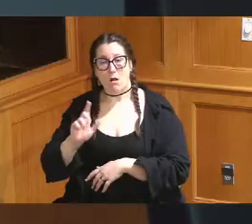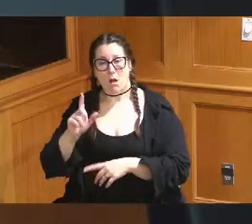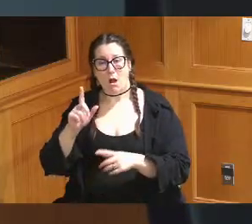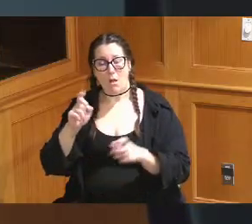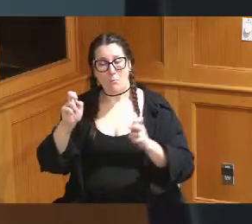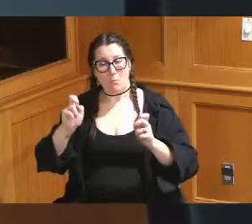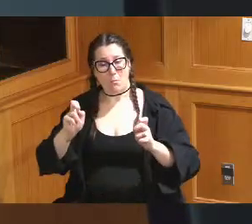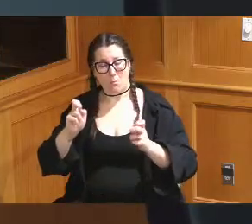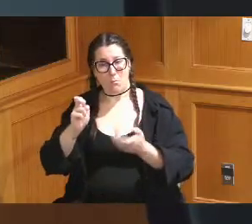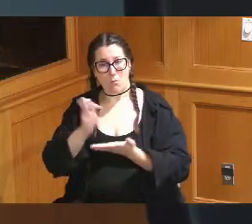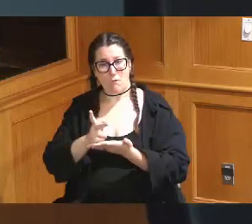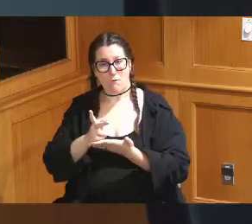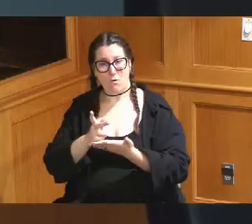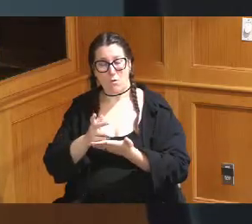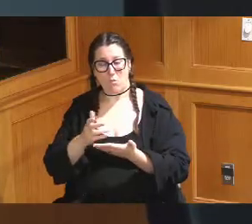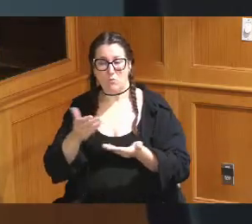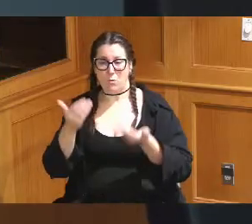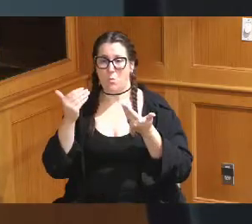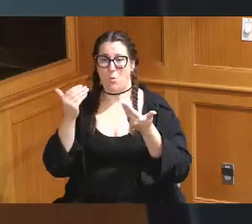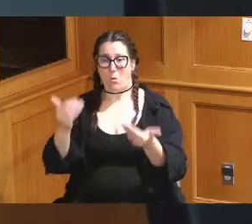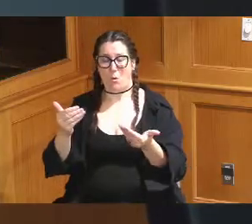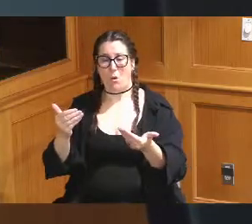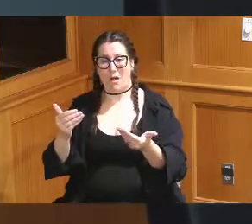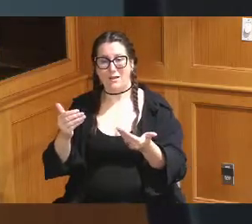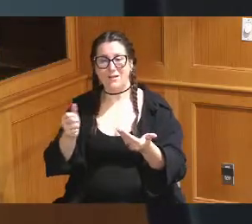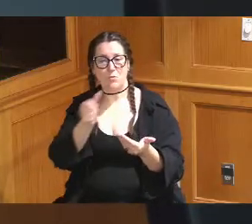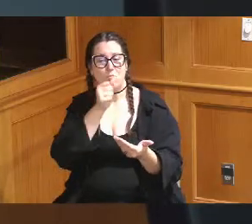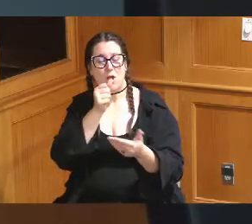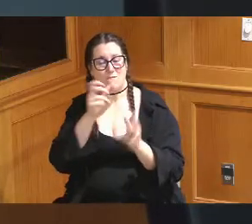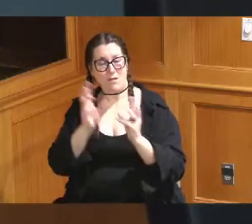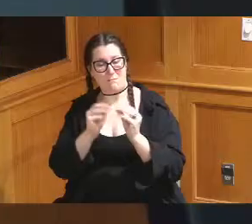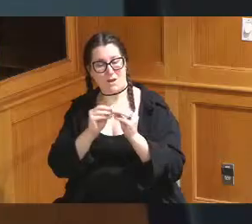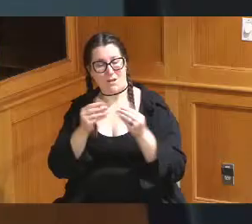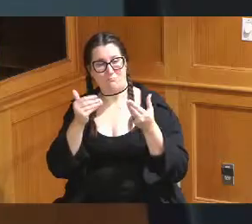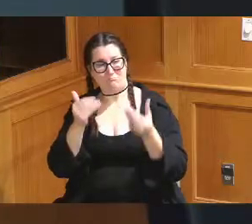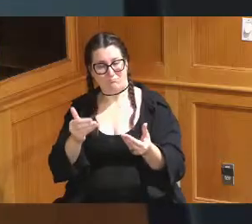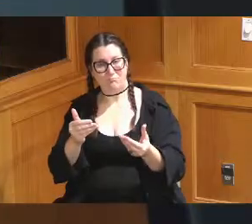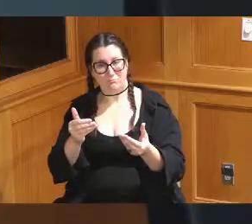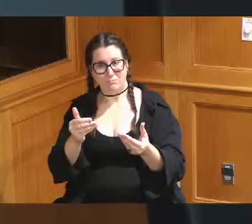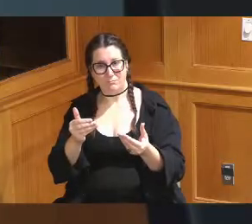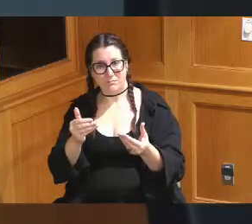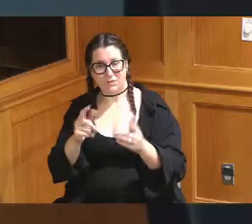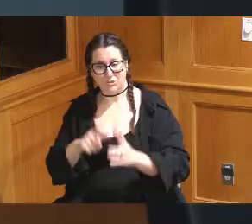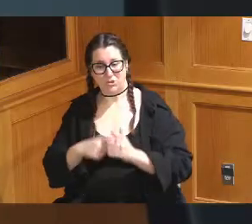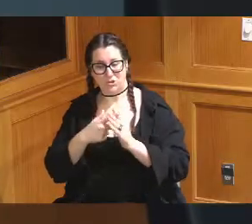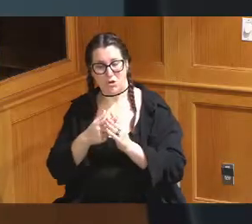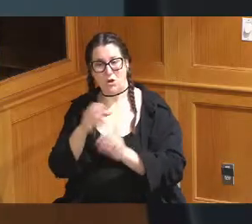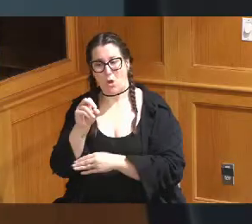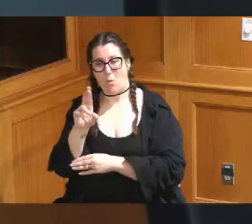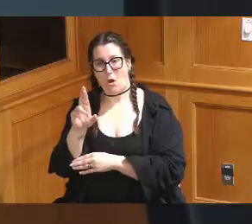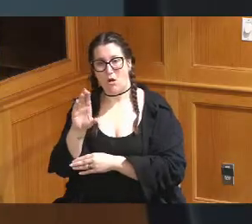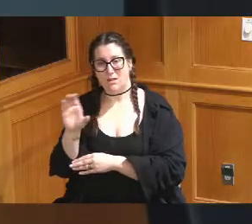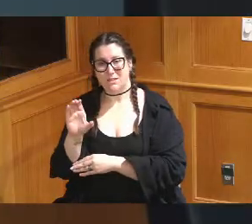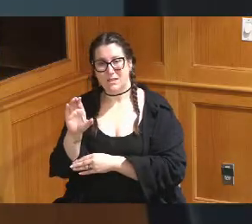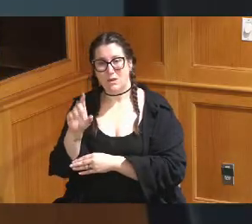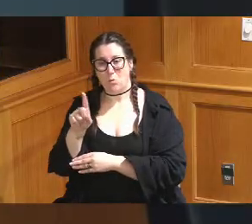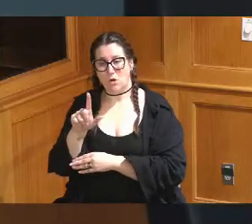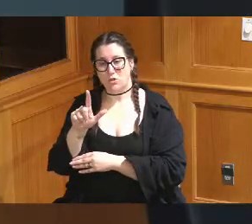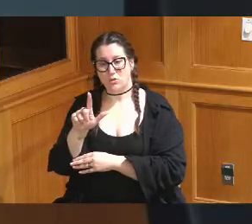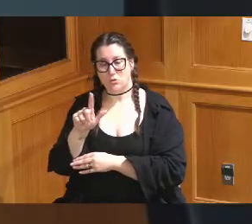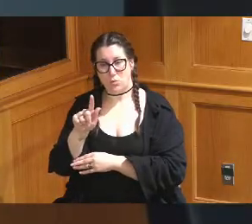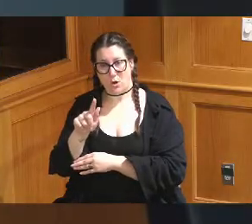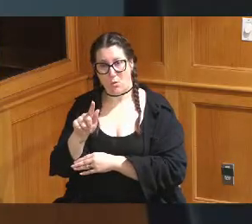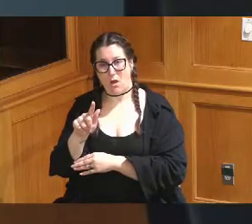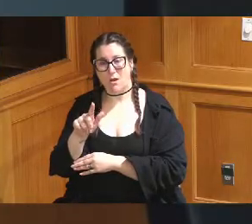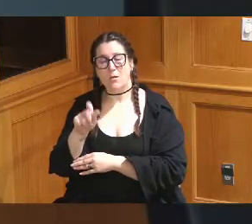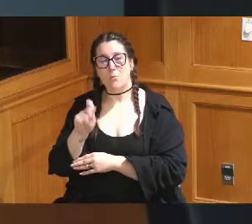our executive session and make a motion that we go into executive session pursuant to ORC Section